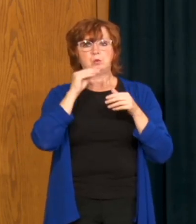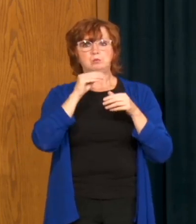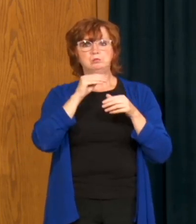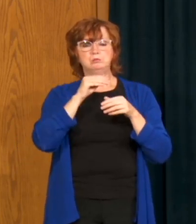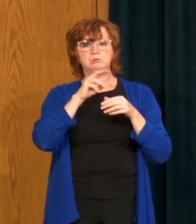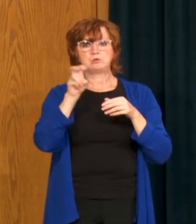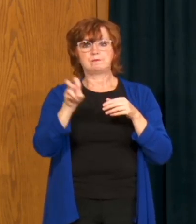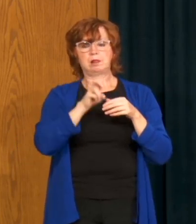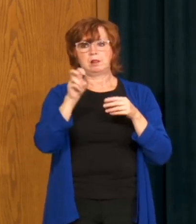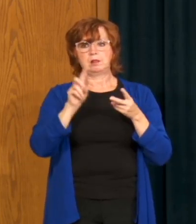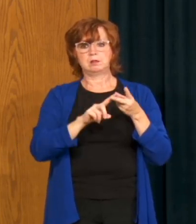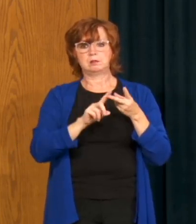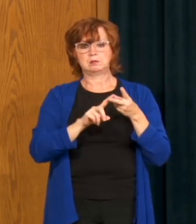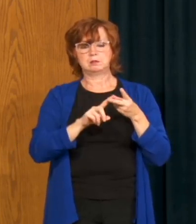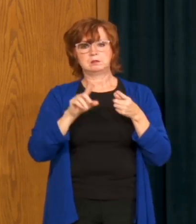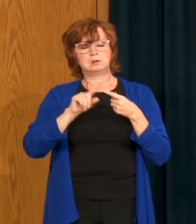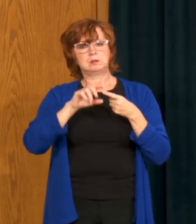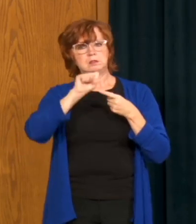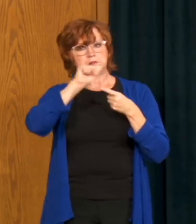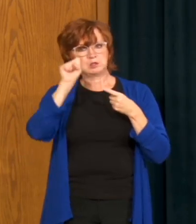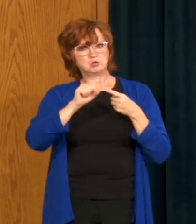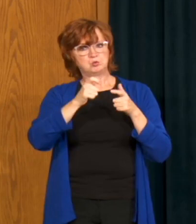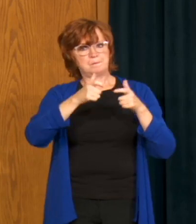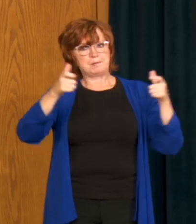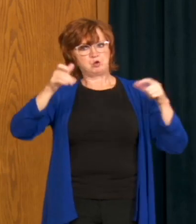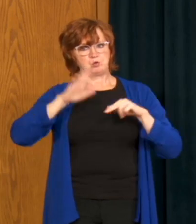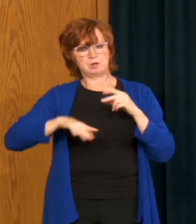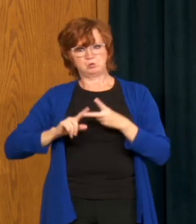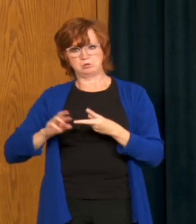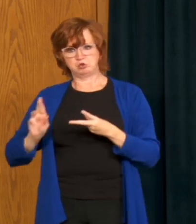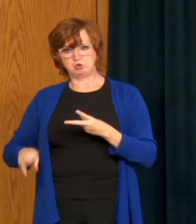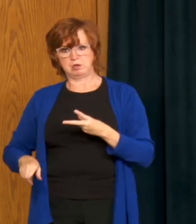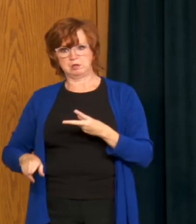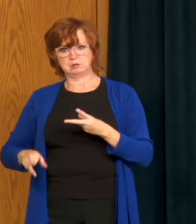Saskatoon. It's a bigger urban center than Regina. But we also have to remember that,